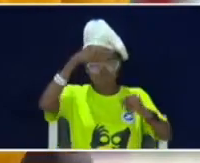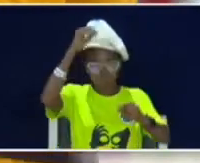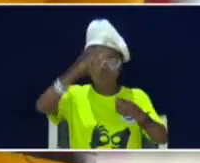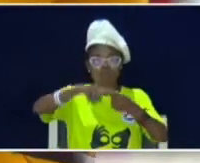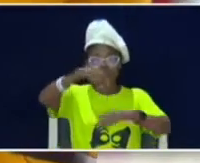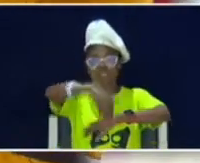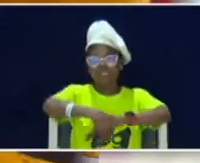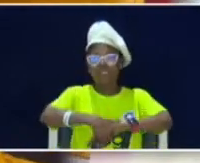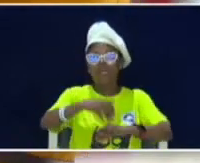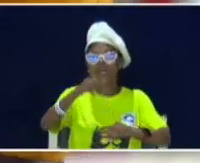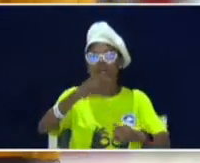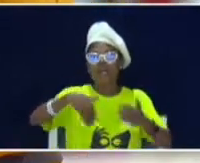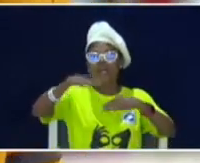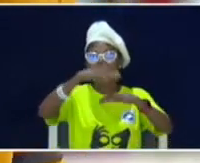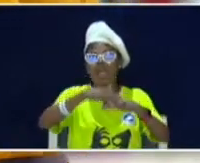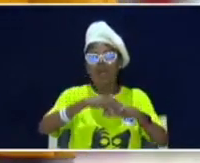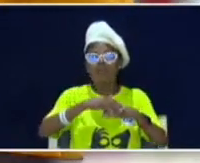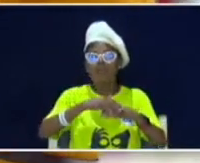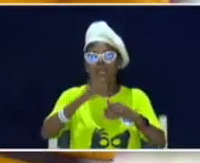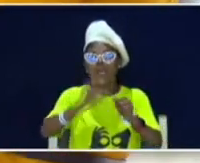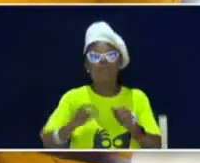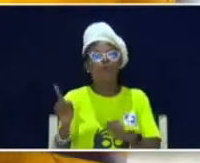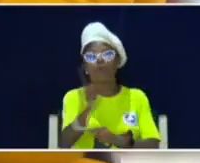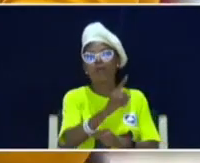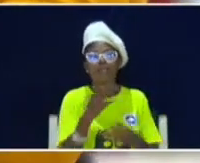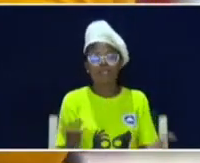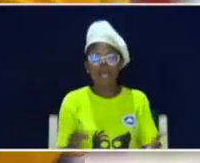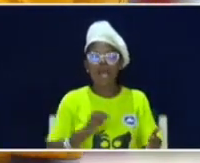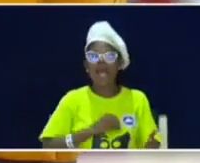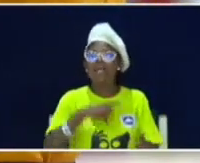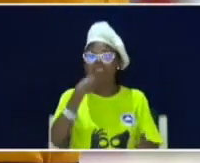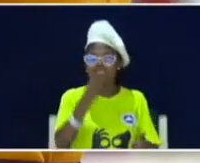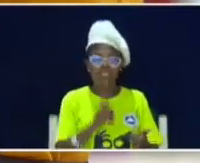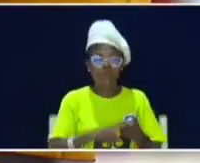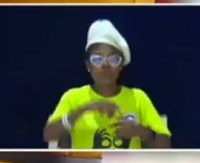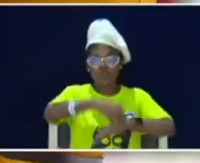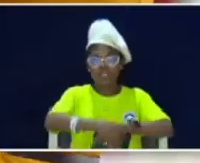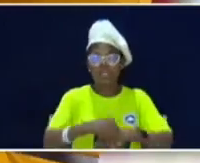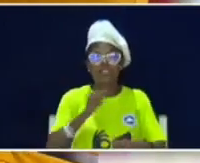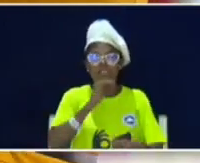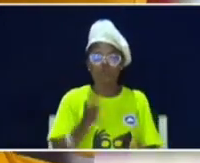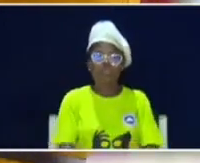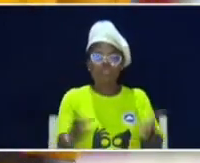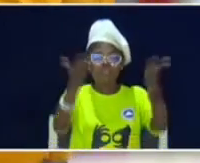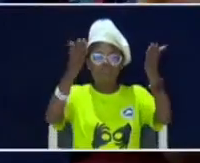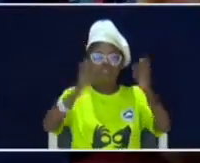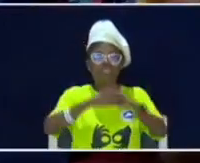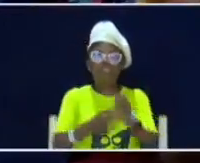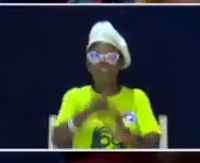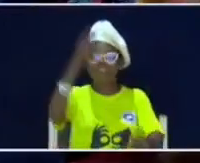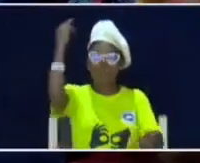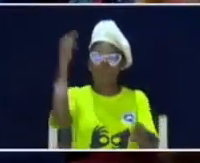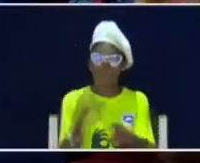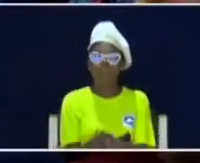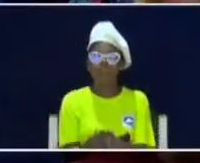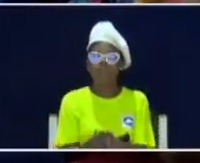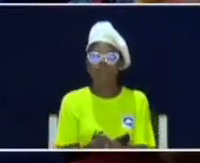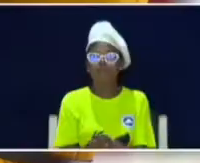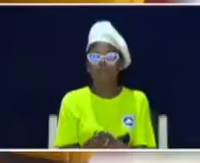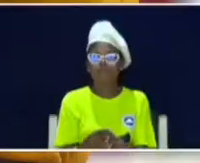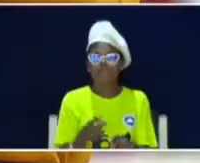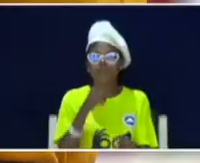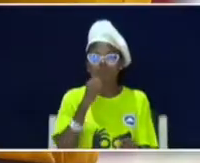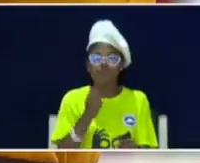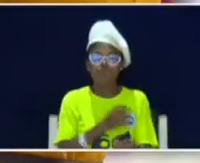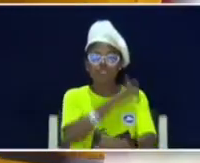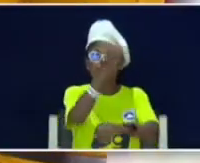Lord, everyone here, I decree tonight they'll be lifted in the name of Jesus. They begin to